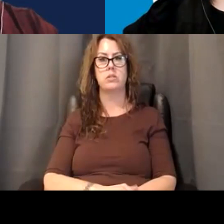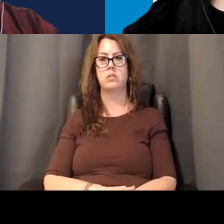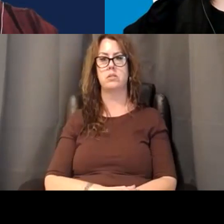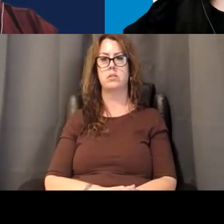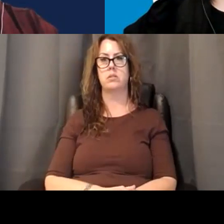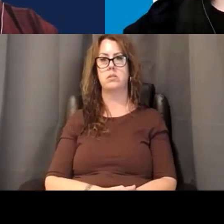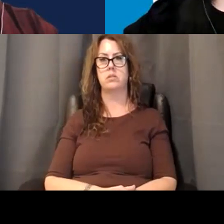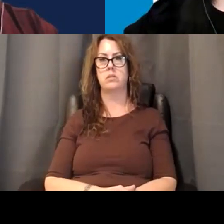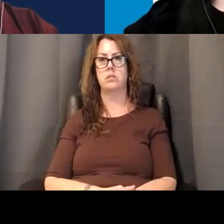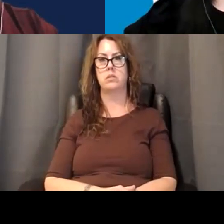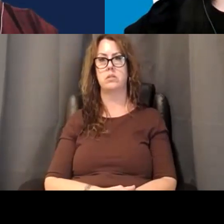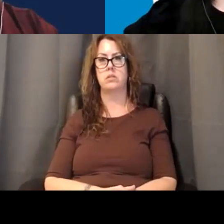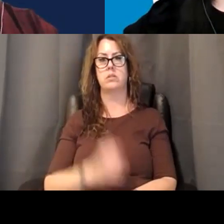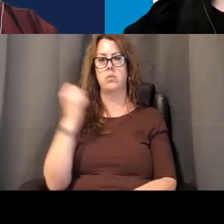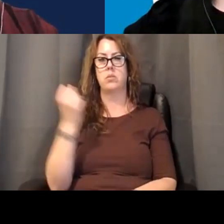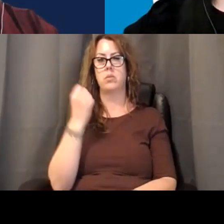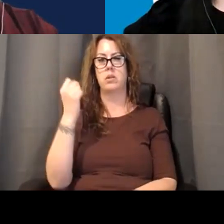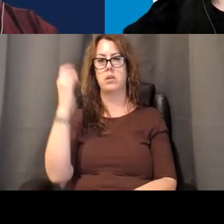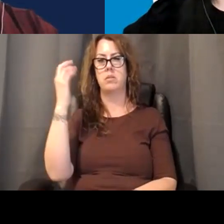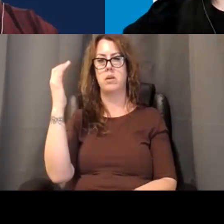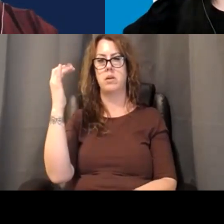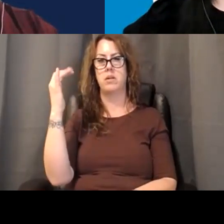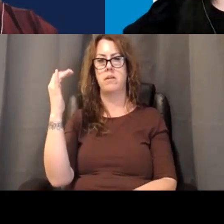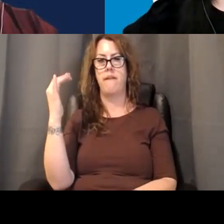Just scrolling through some stuff so I don't want to miss anything.